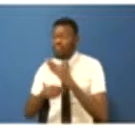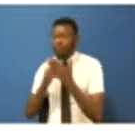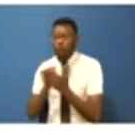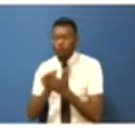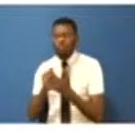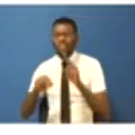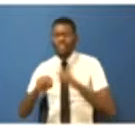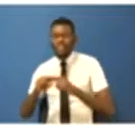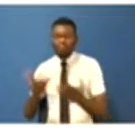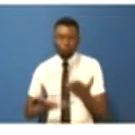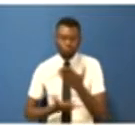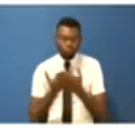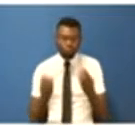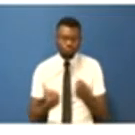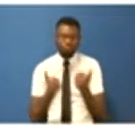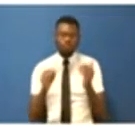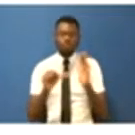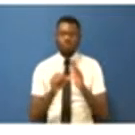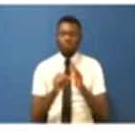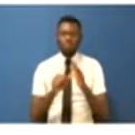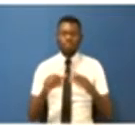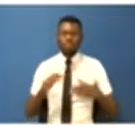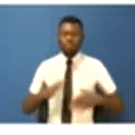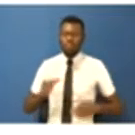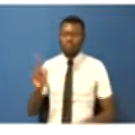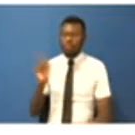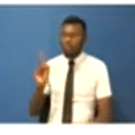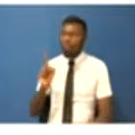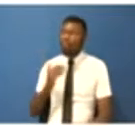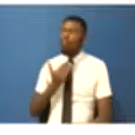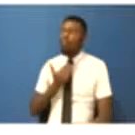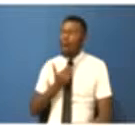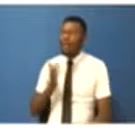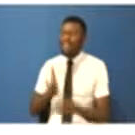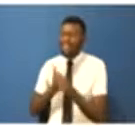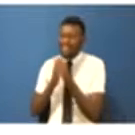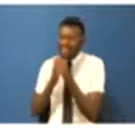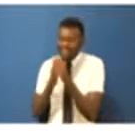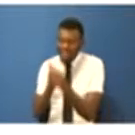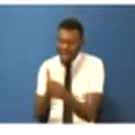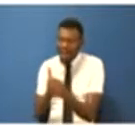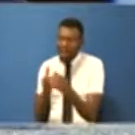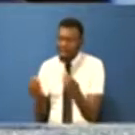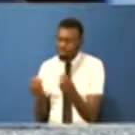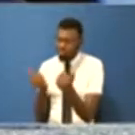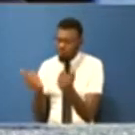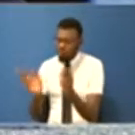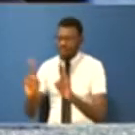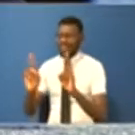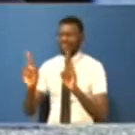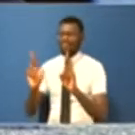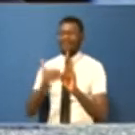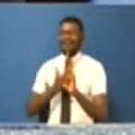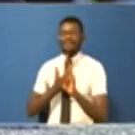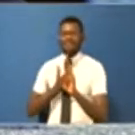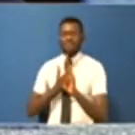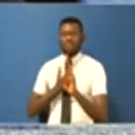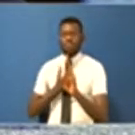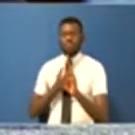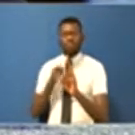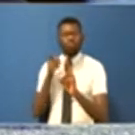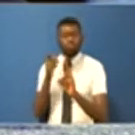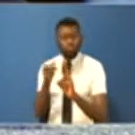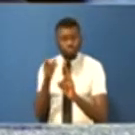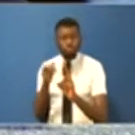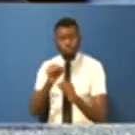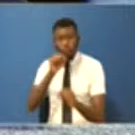some people to get solutions the people of nairobi want somebody a leader who already has solutions what level of assurance can